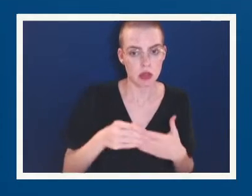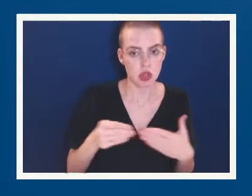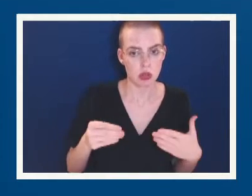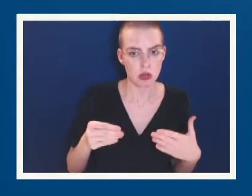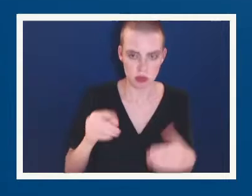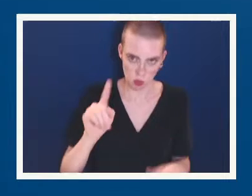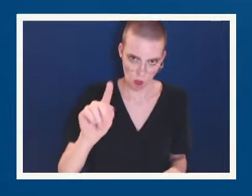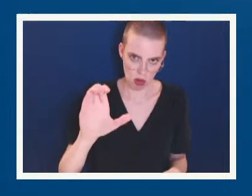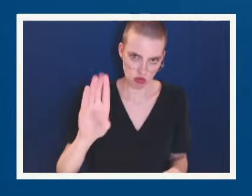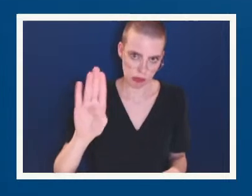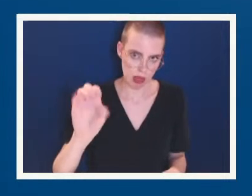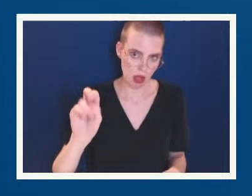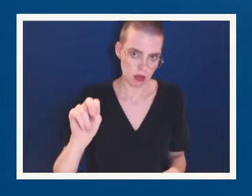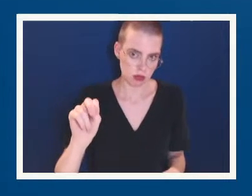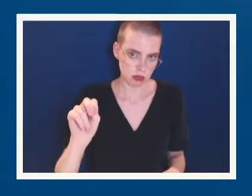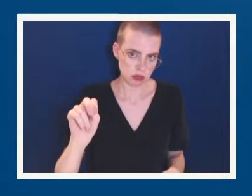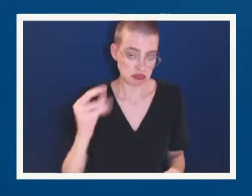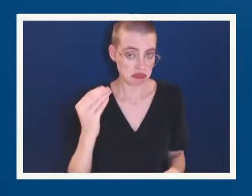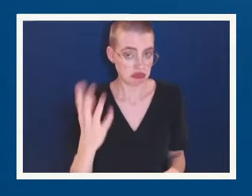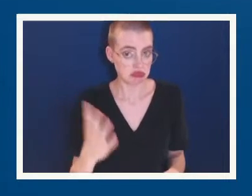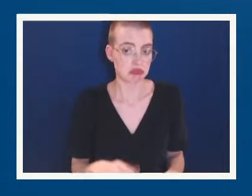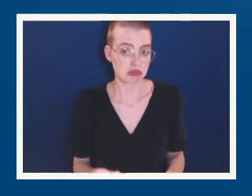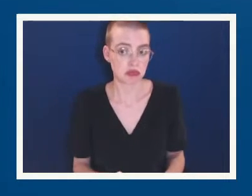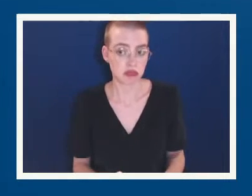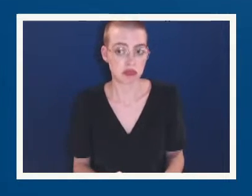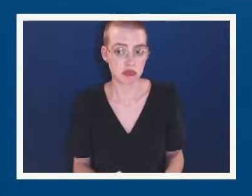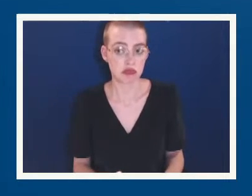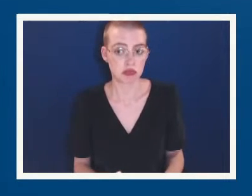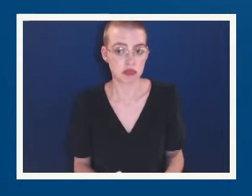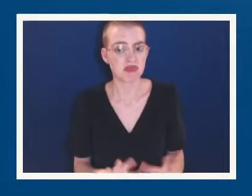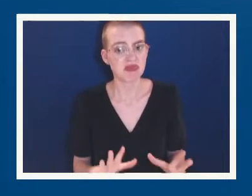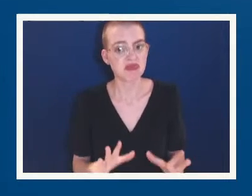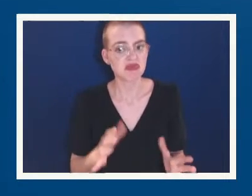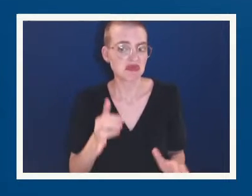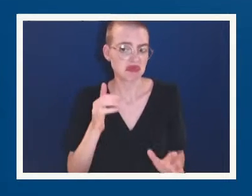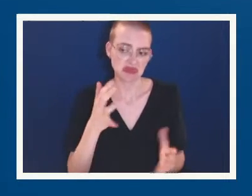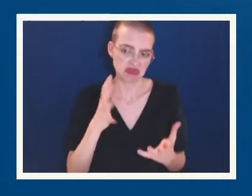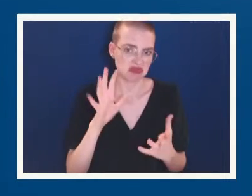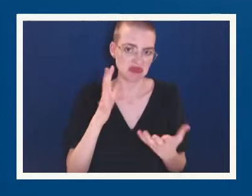$100 billion. No. It's outrageous.